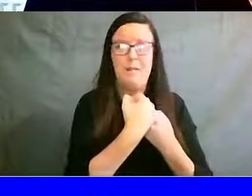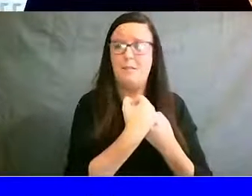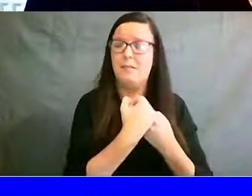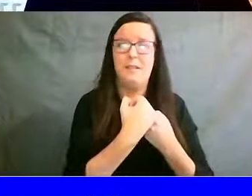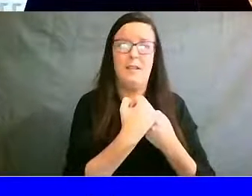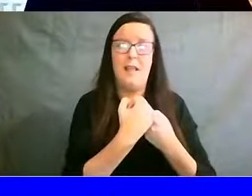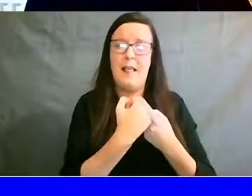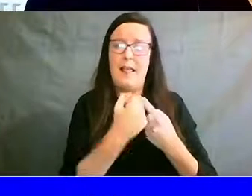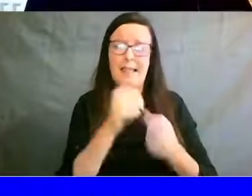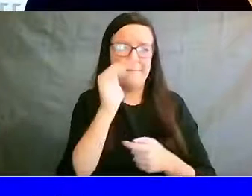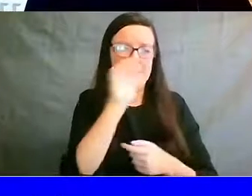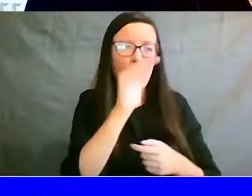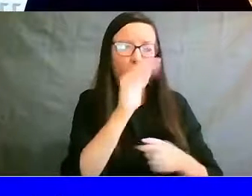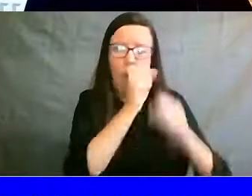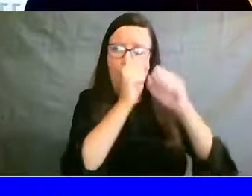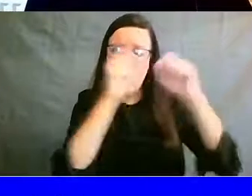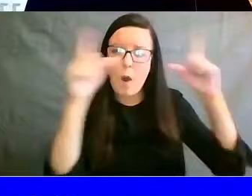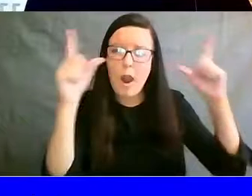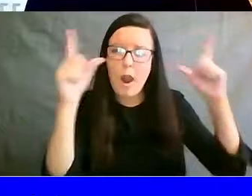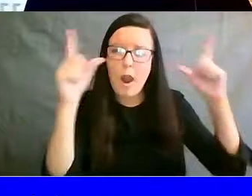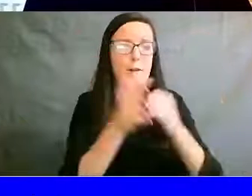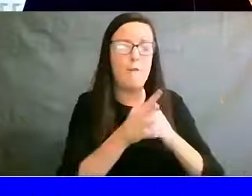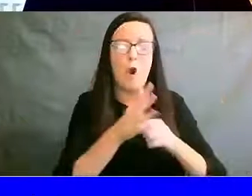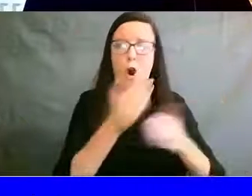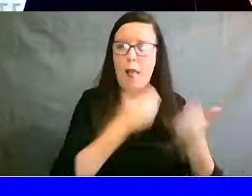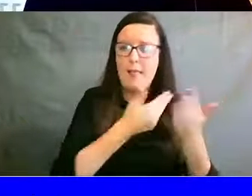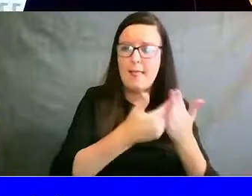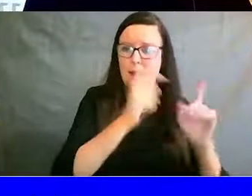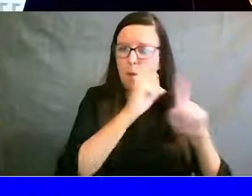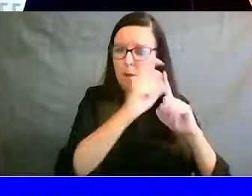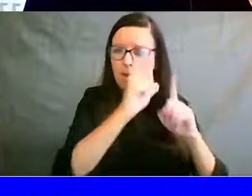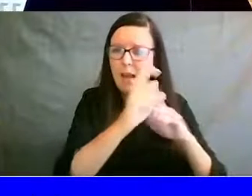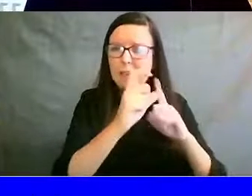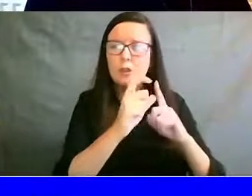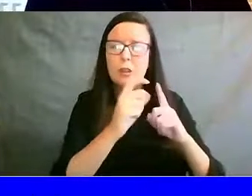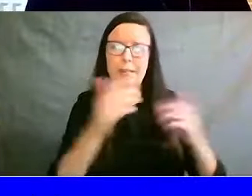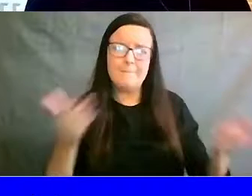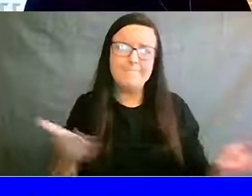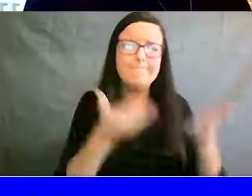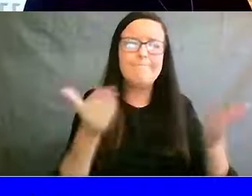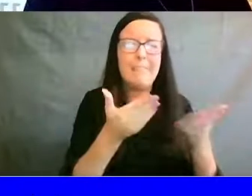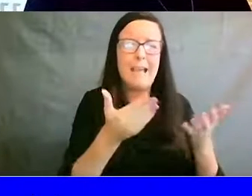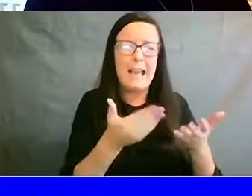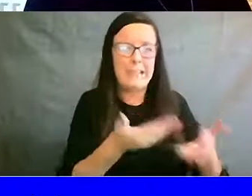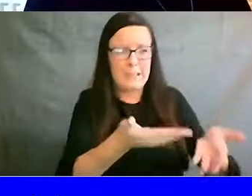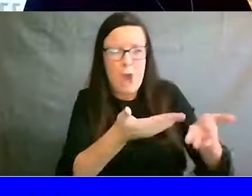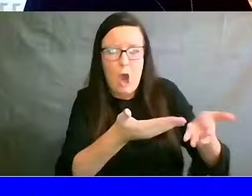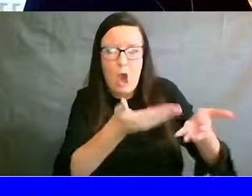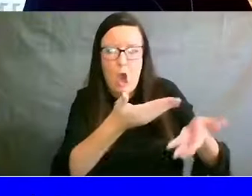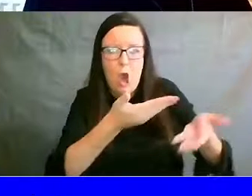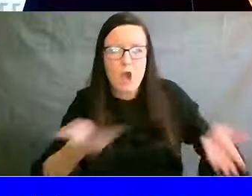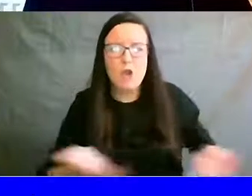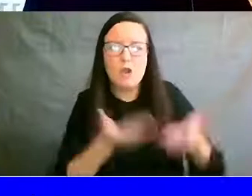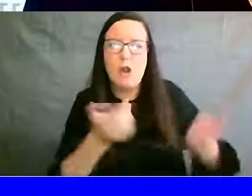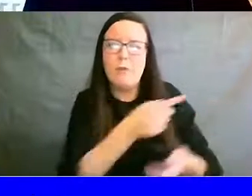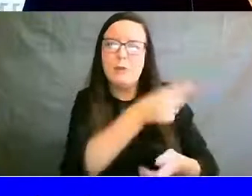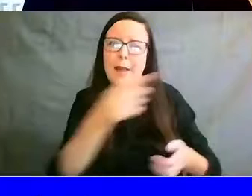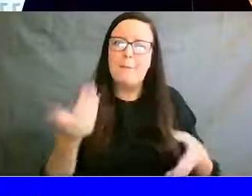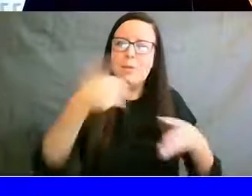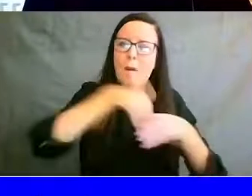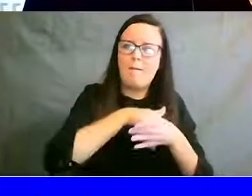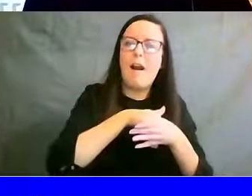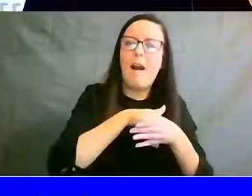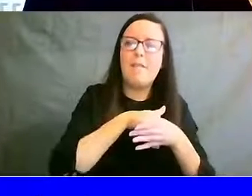legal professionals and in getting them involved. We had an event where the deaf advisory